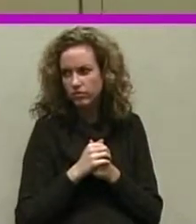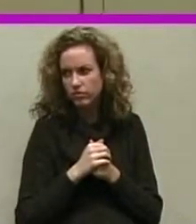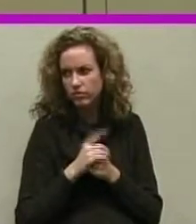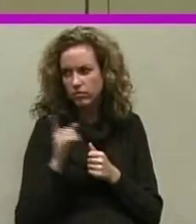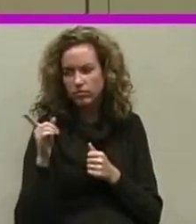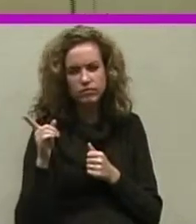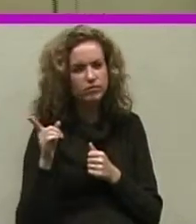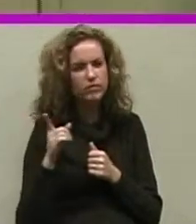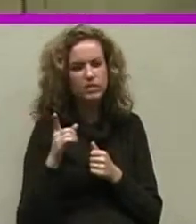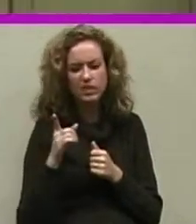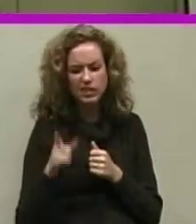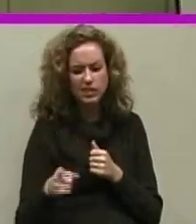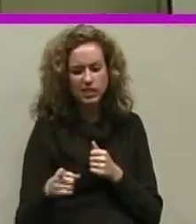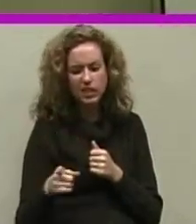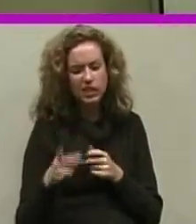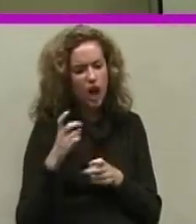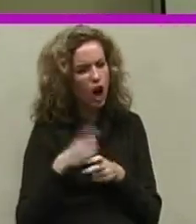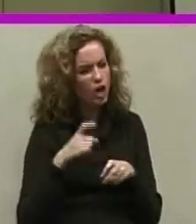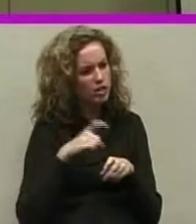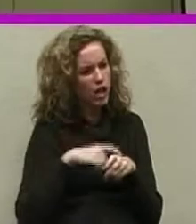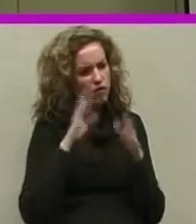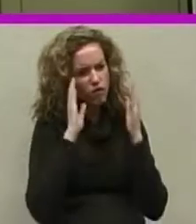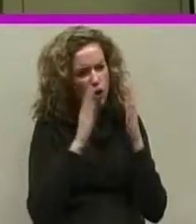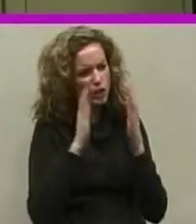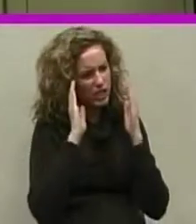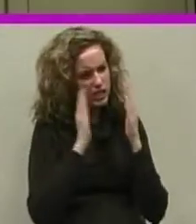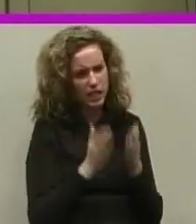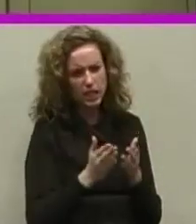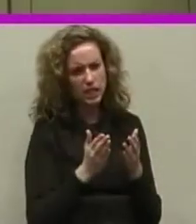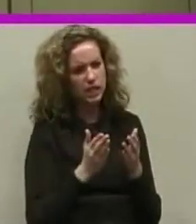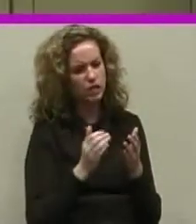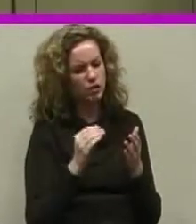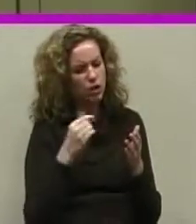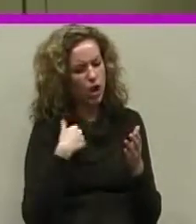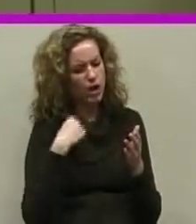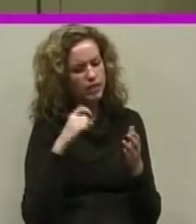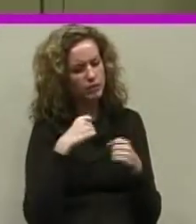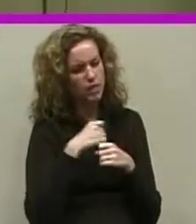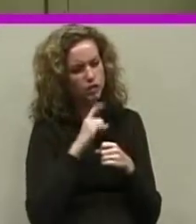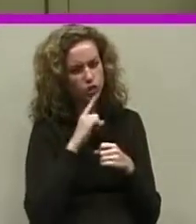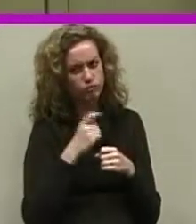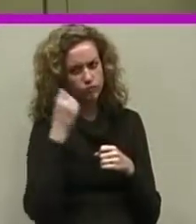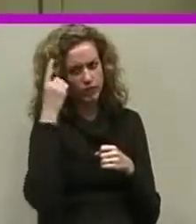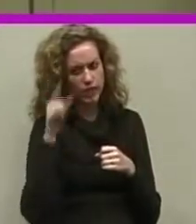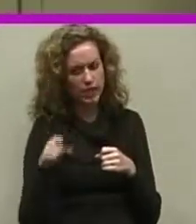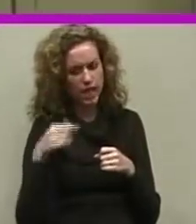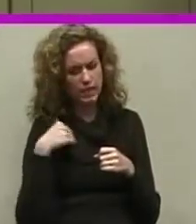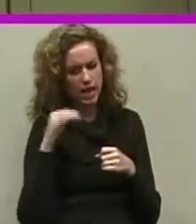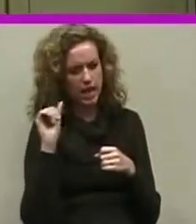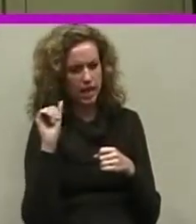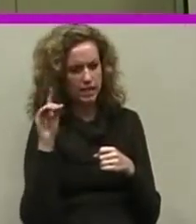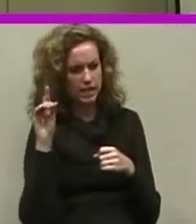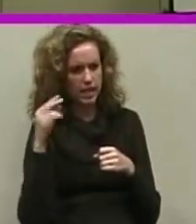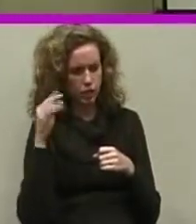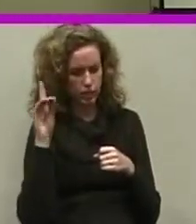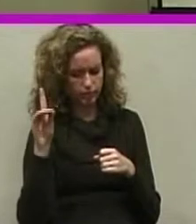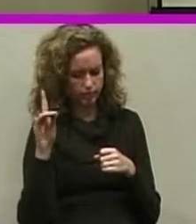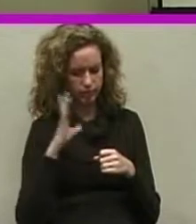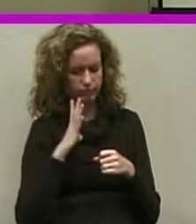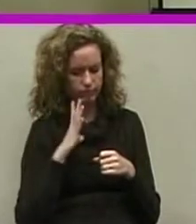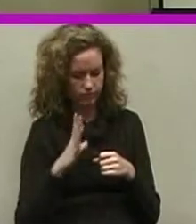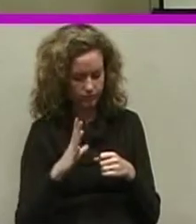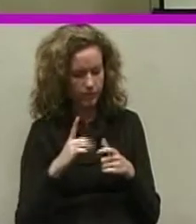Okay. Yeah, part of the issue is this kid has a hard time attending, okay? So I've got to make sure he's got ADHD. This is a given, okay? I've got to